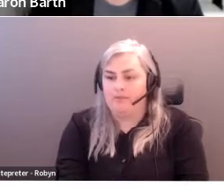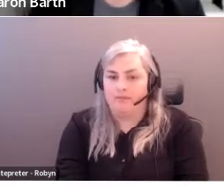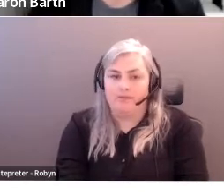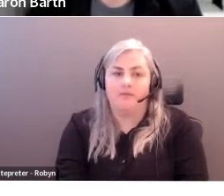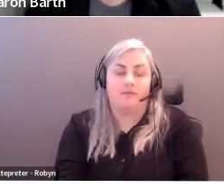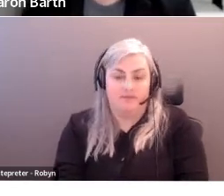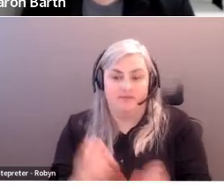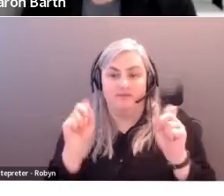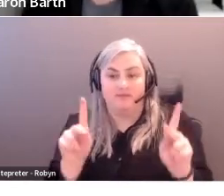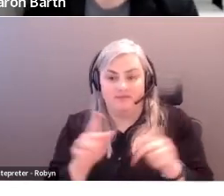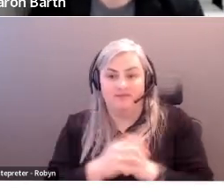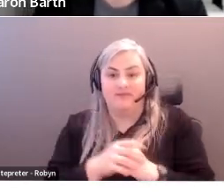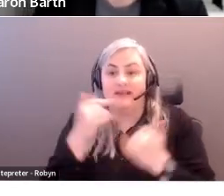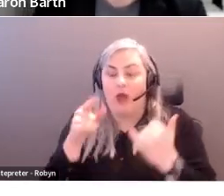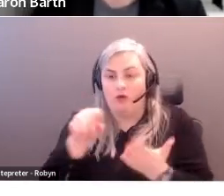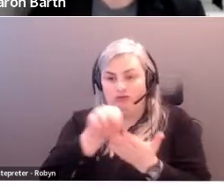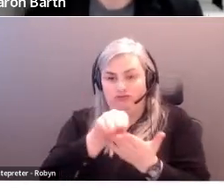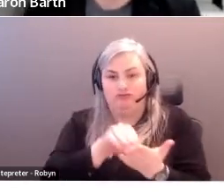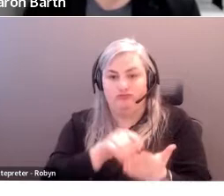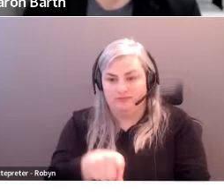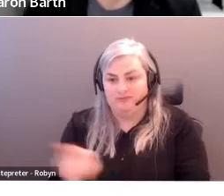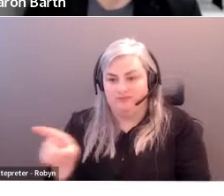Okay, recreate the list.